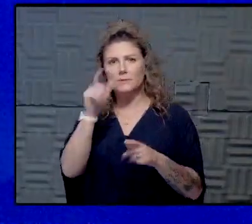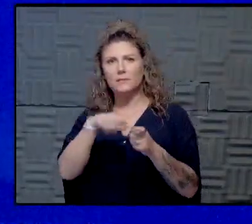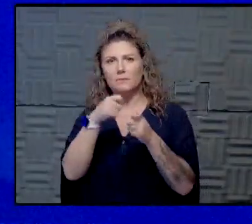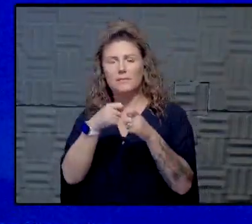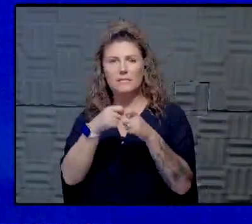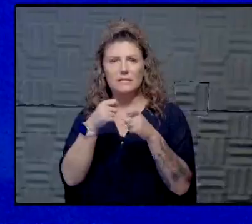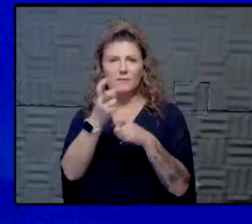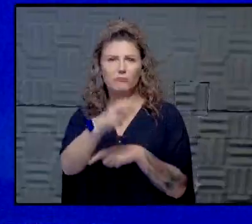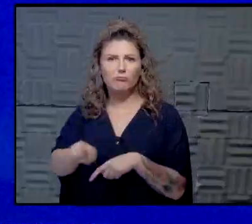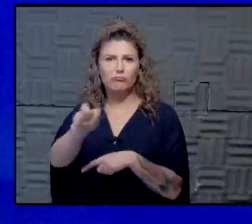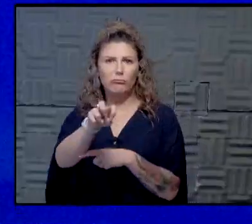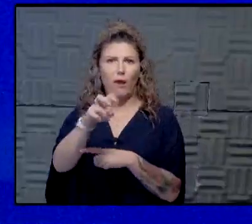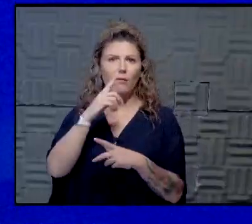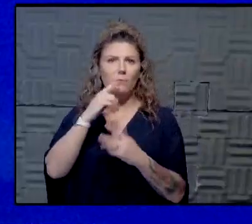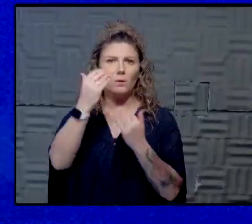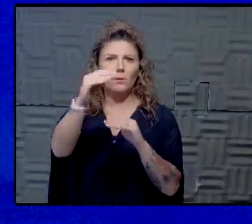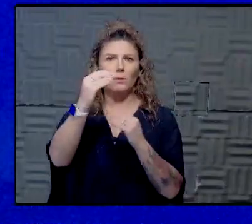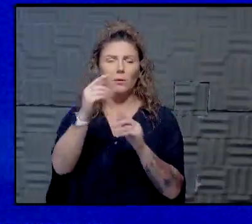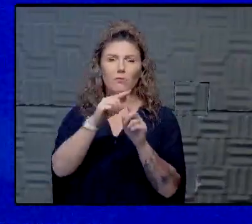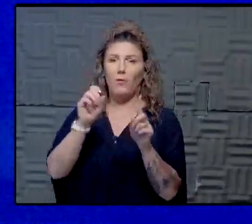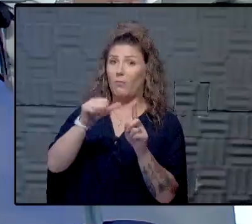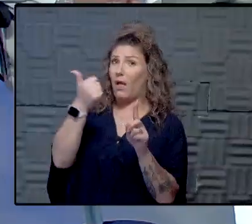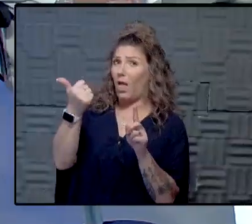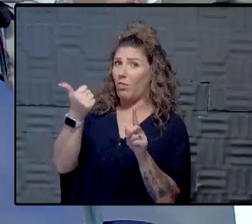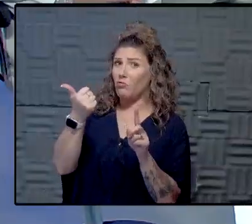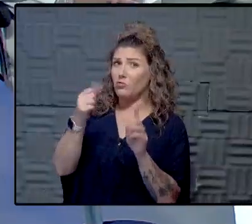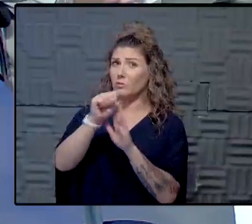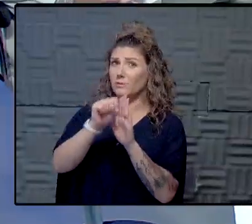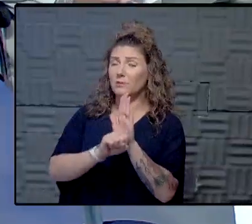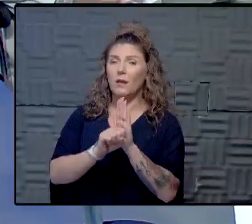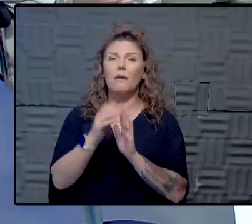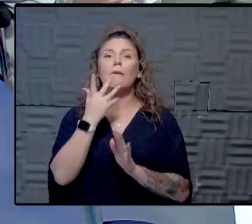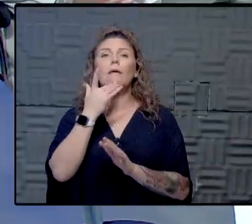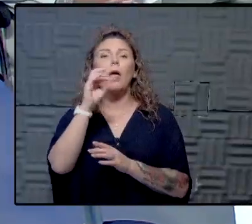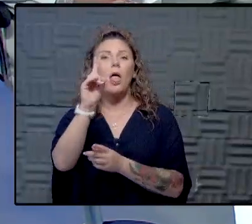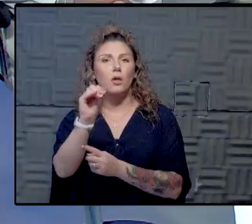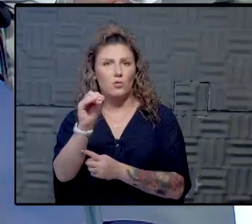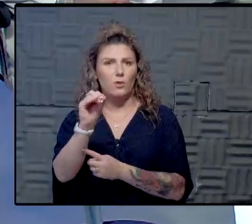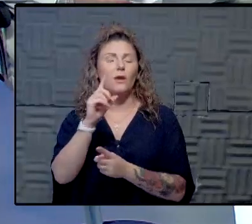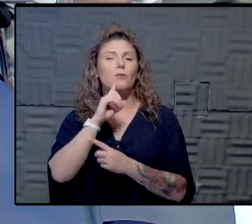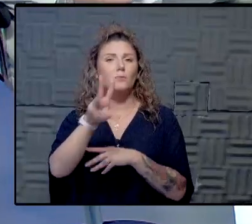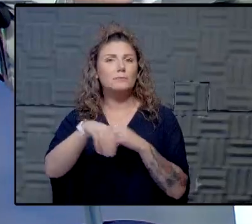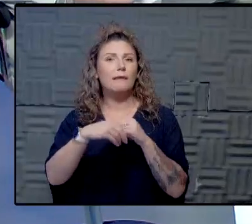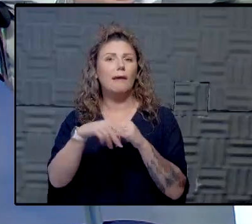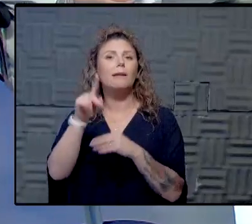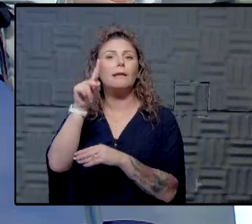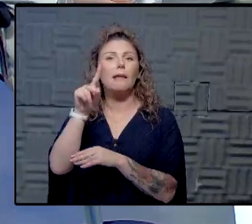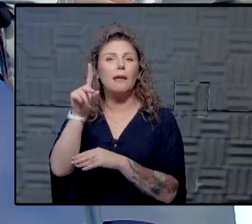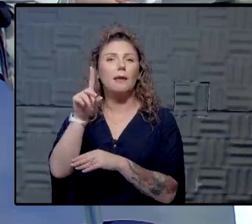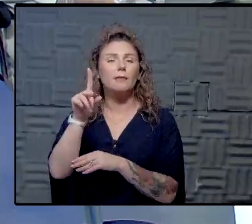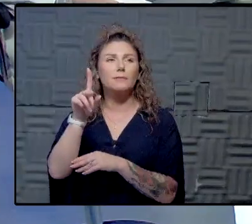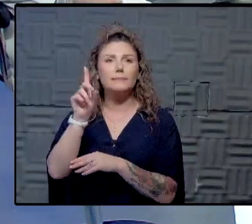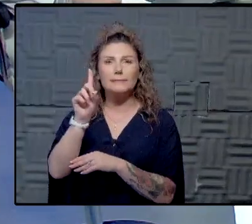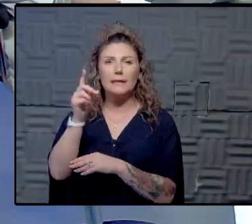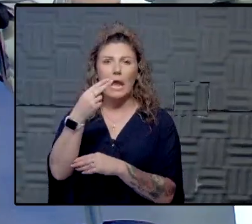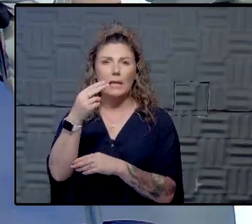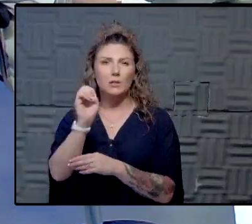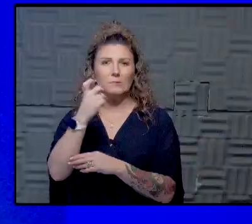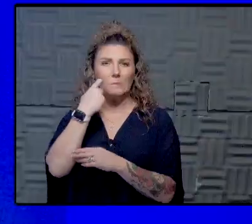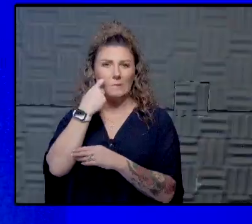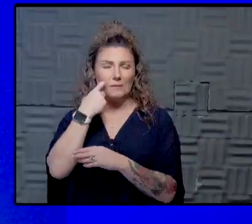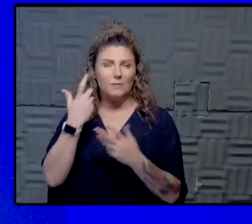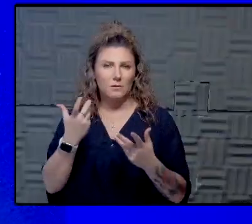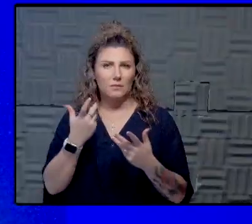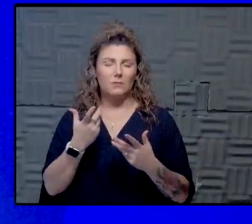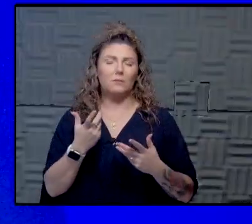guidance of that nature from other states that I'm aware Colorado, of. I think, was getting added to KDHE Okay. here recently. So as